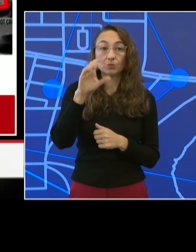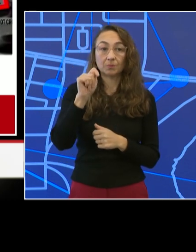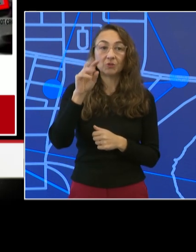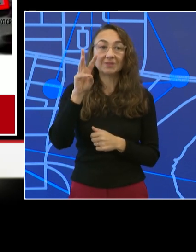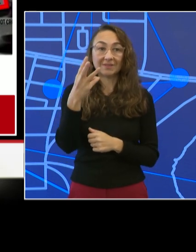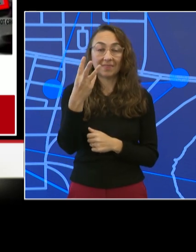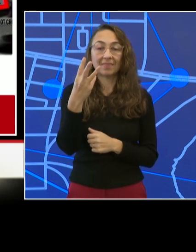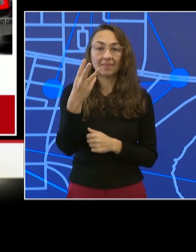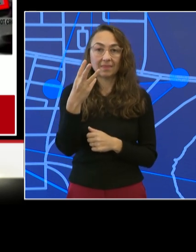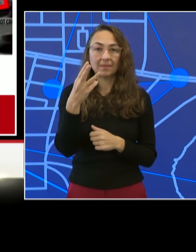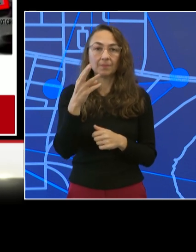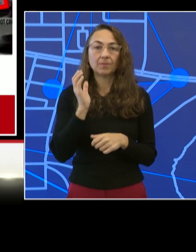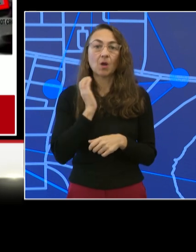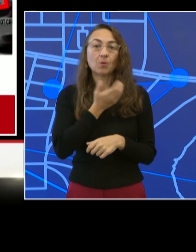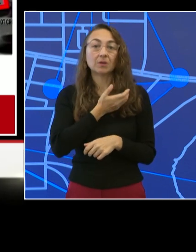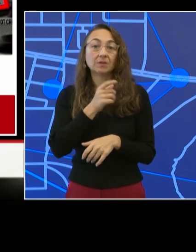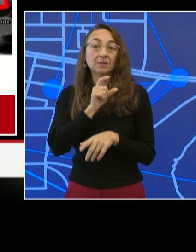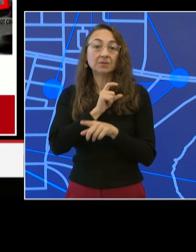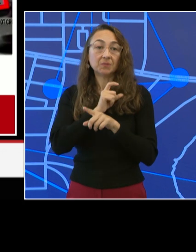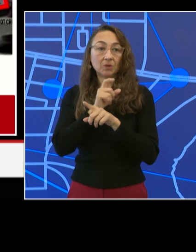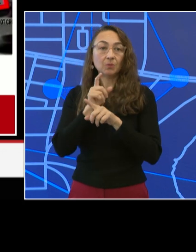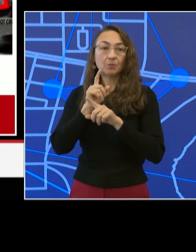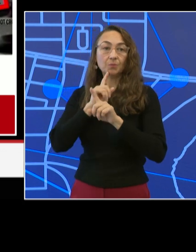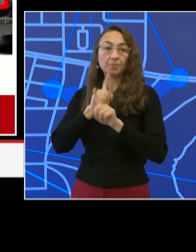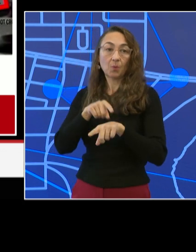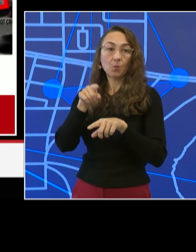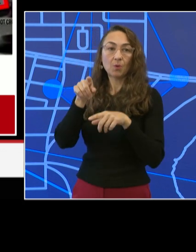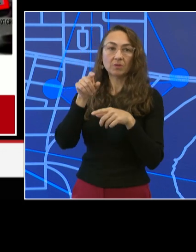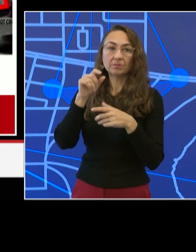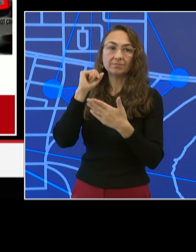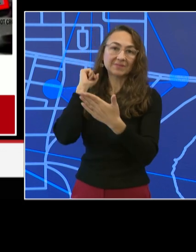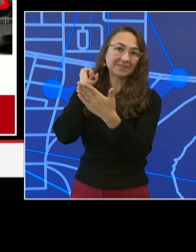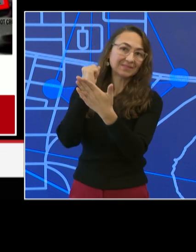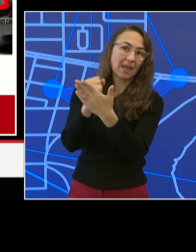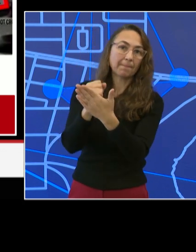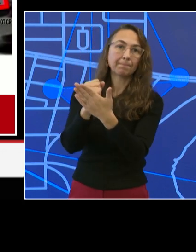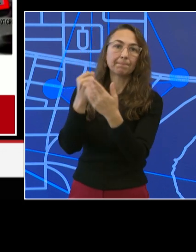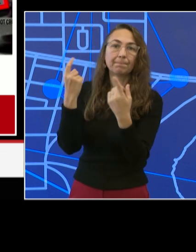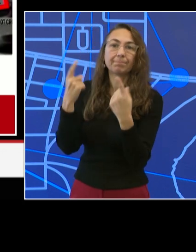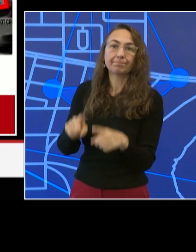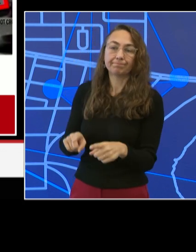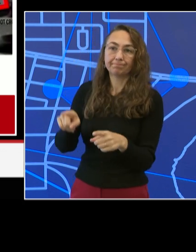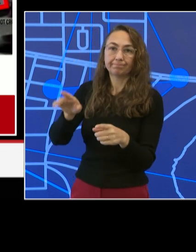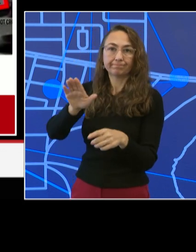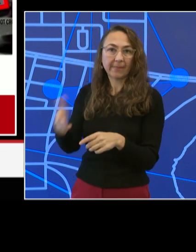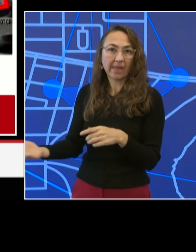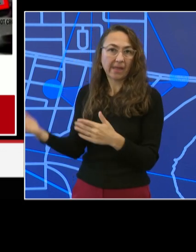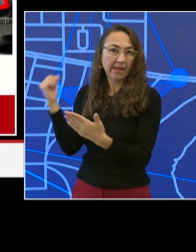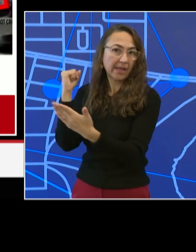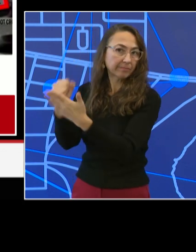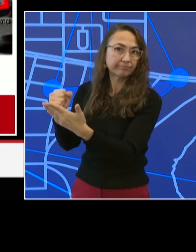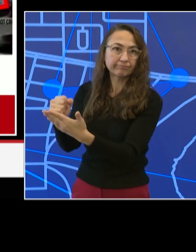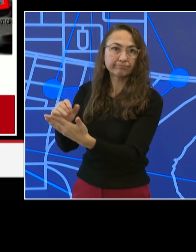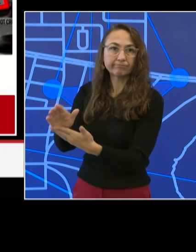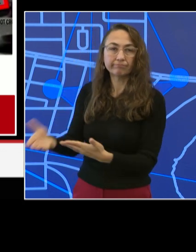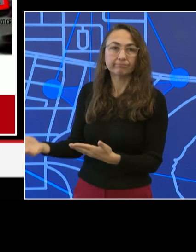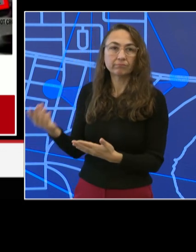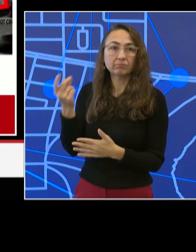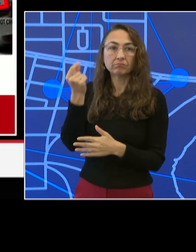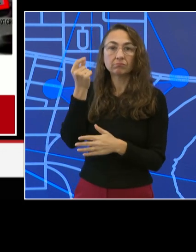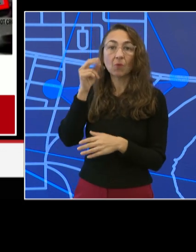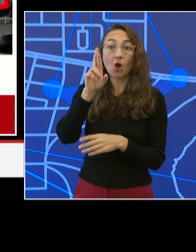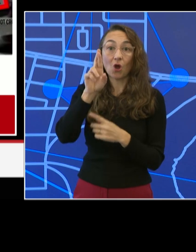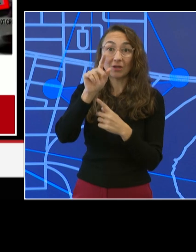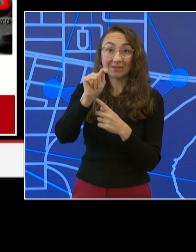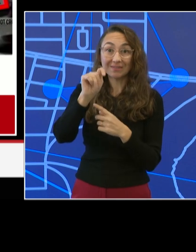the 1700 block of Lincoln Road Northeast. Within minutes of the stabbing call, RTCC investigators located